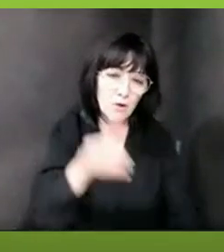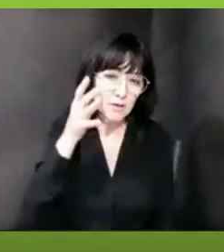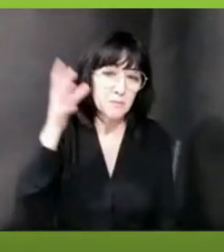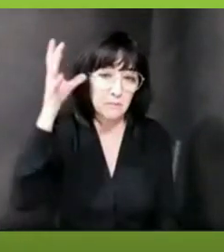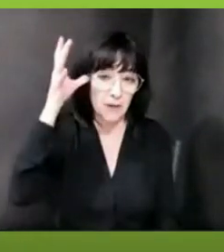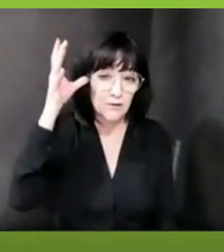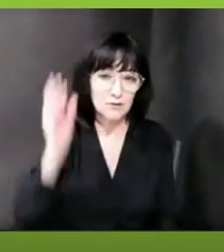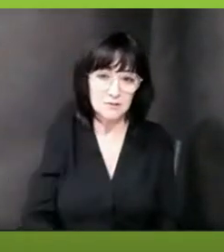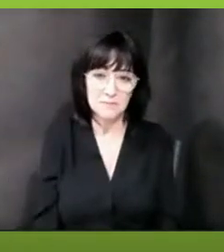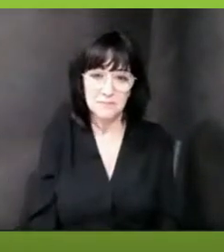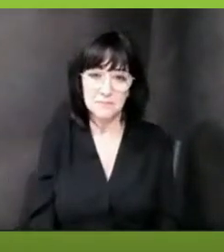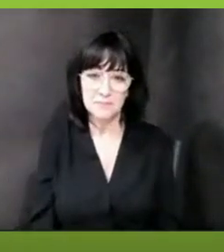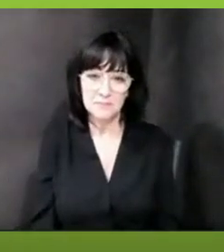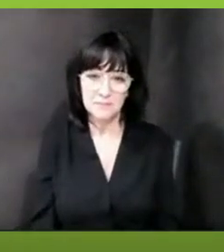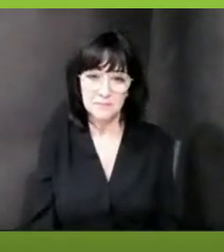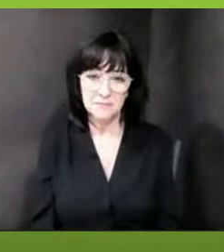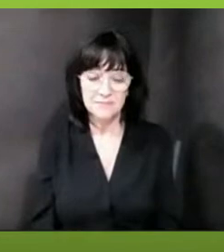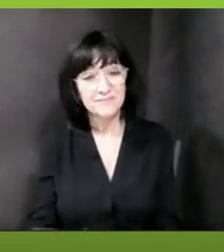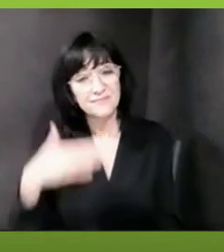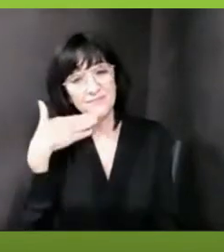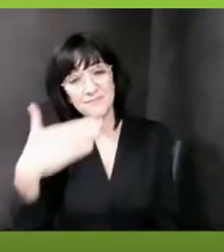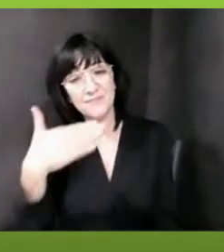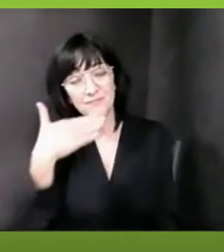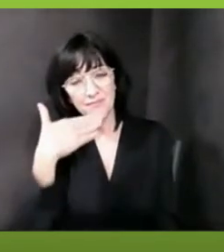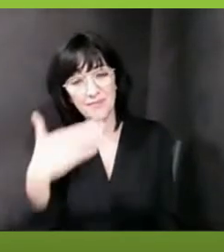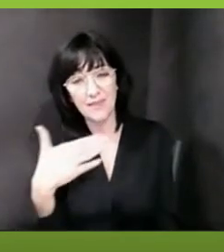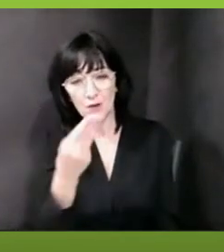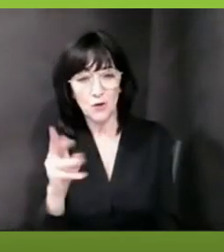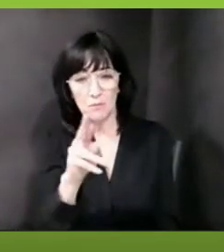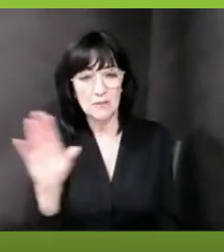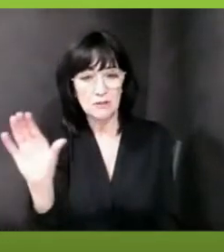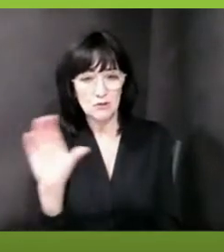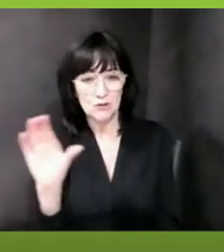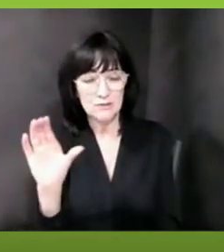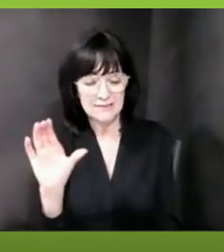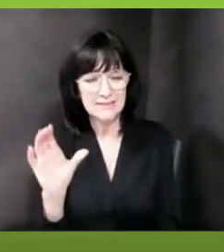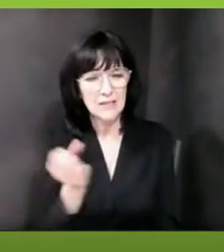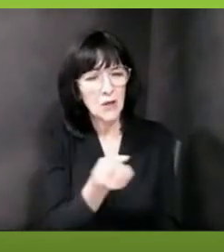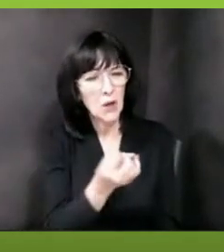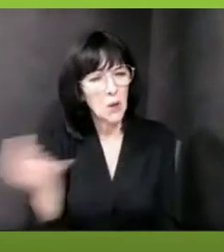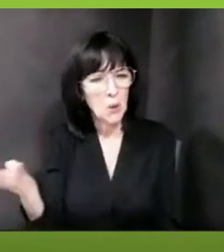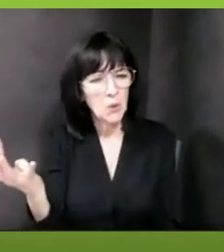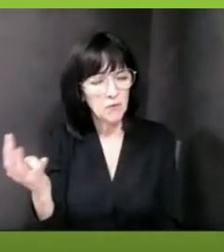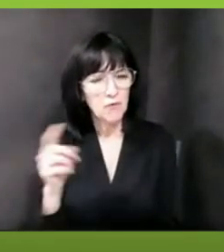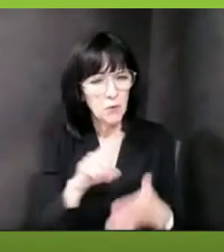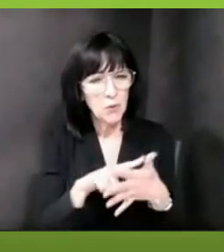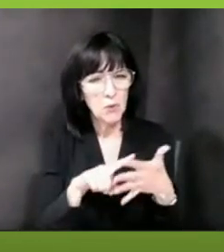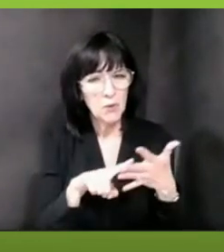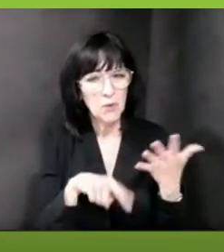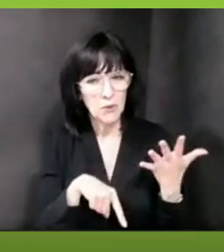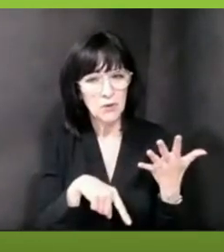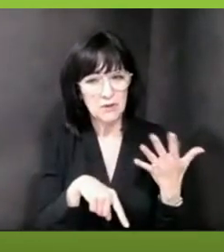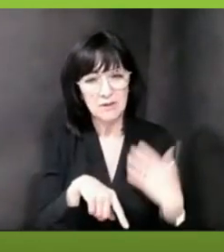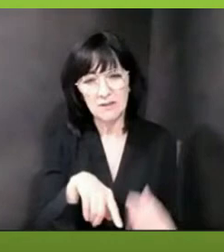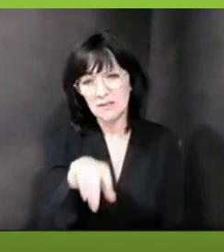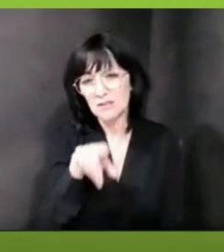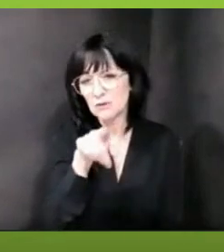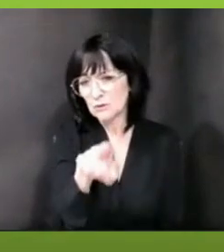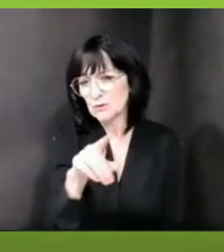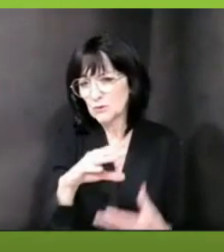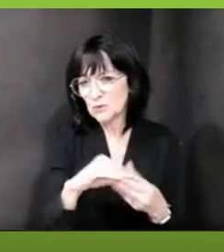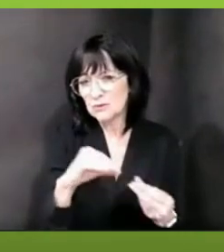you, Mr. C. And a couple things you said that I really liked was sort of paying attention